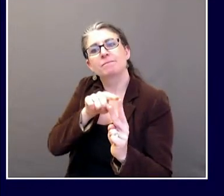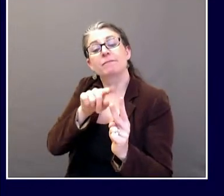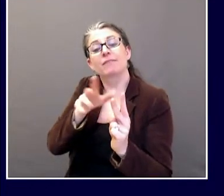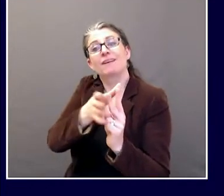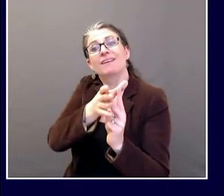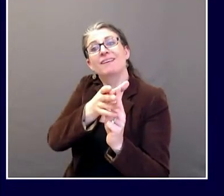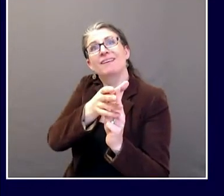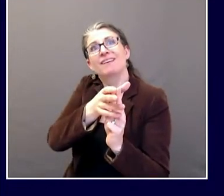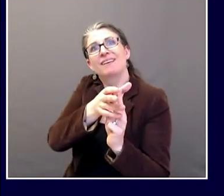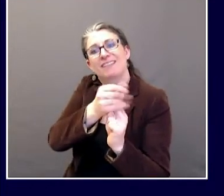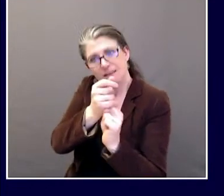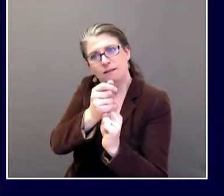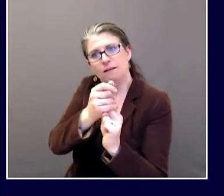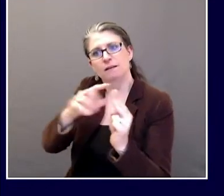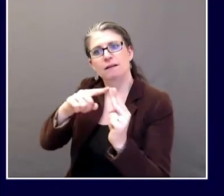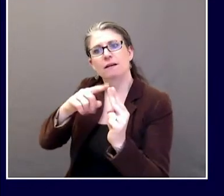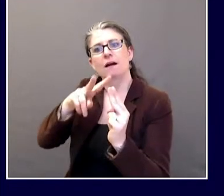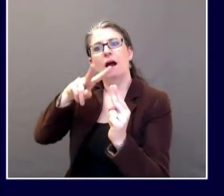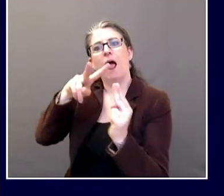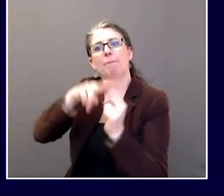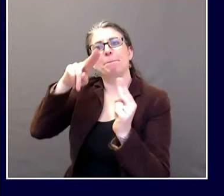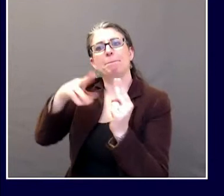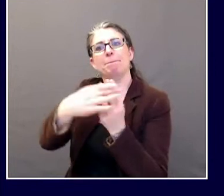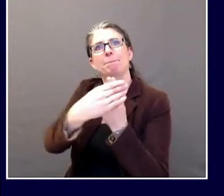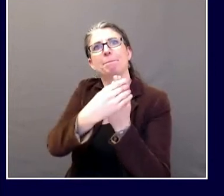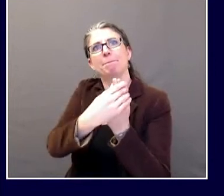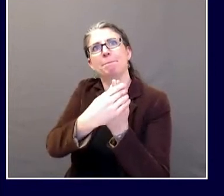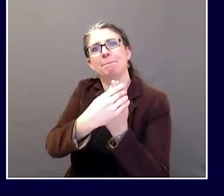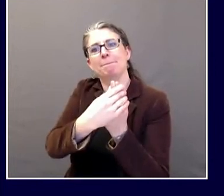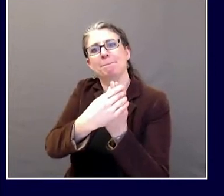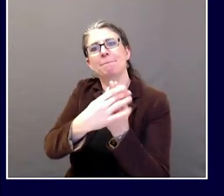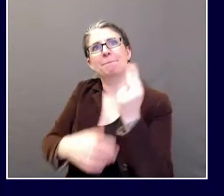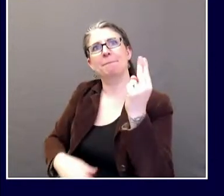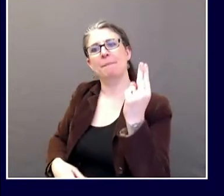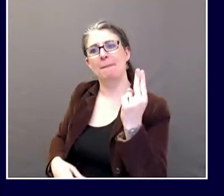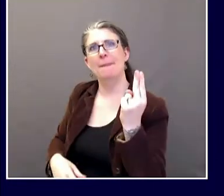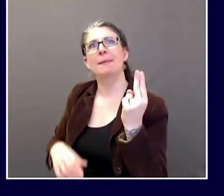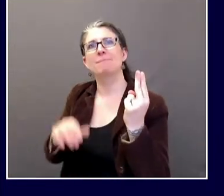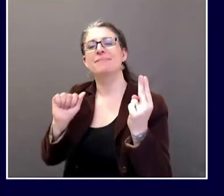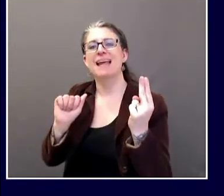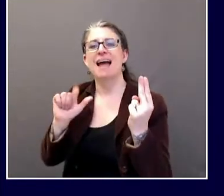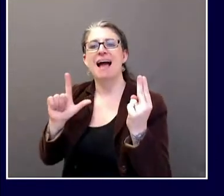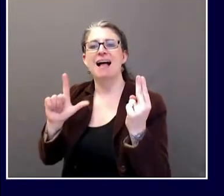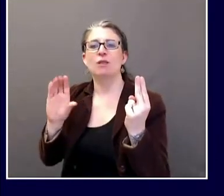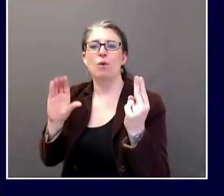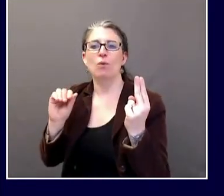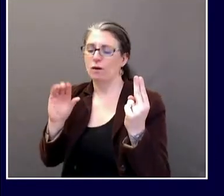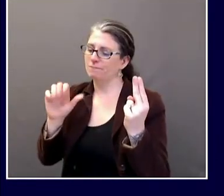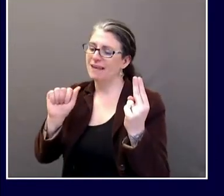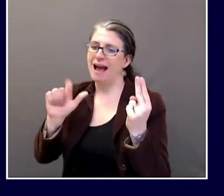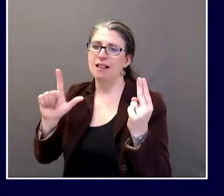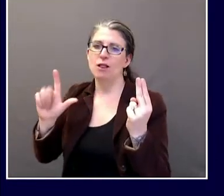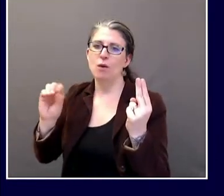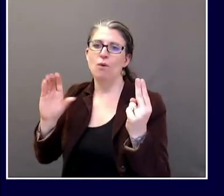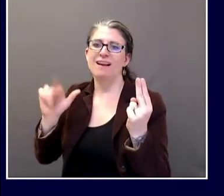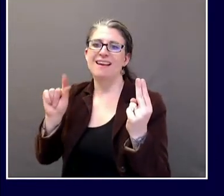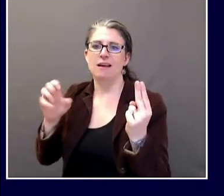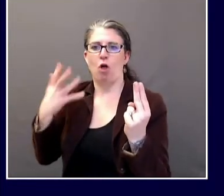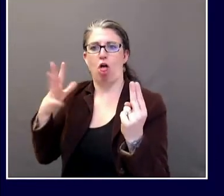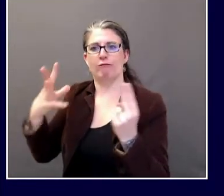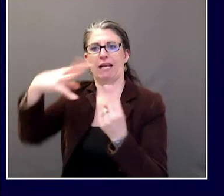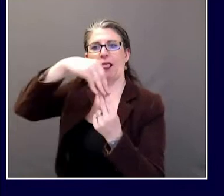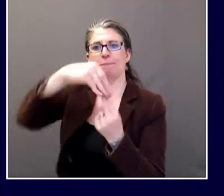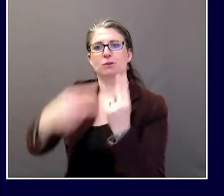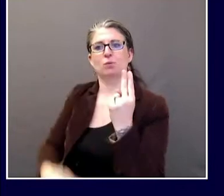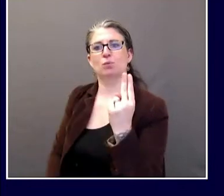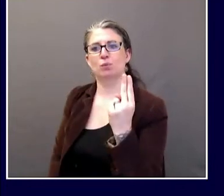second doses automatically allocates second doses at the time that first doses are available.